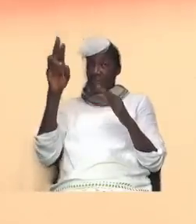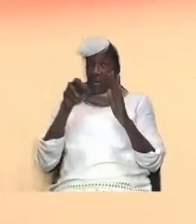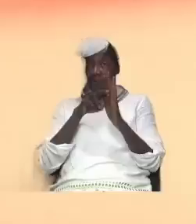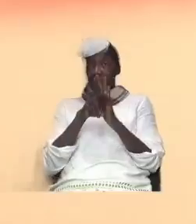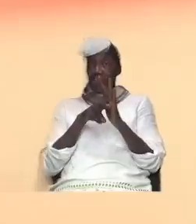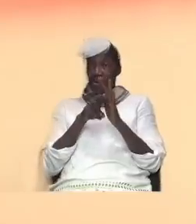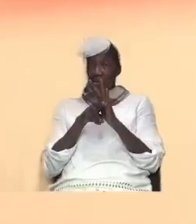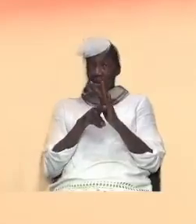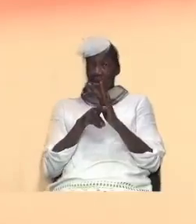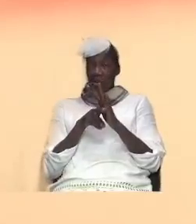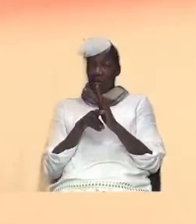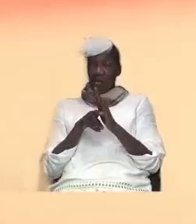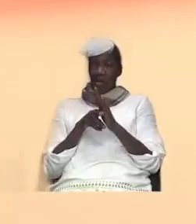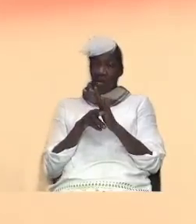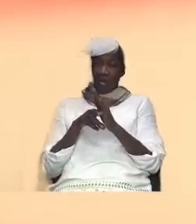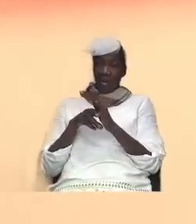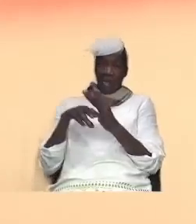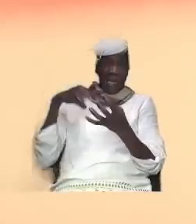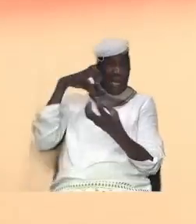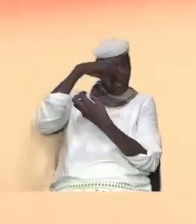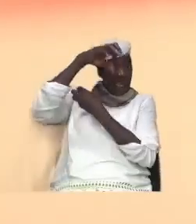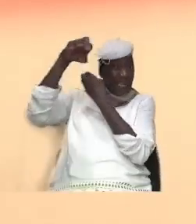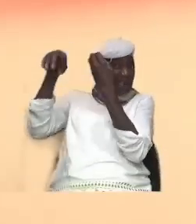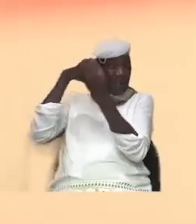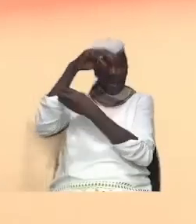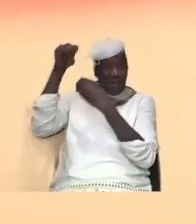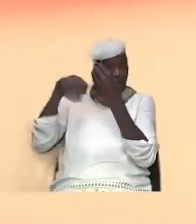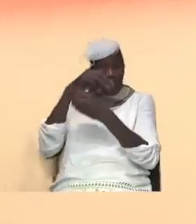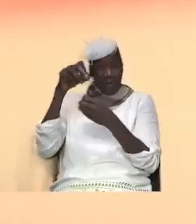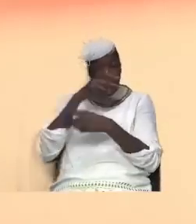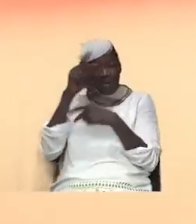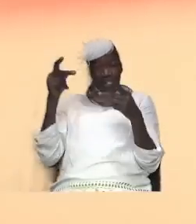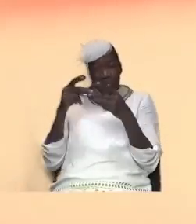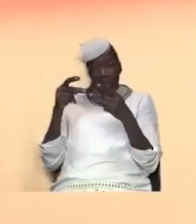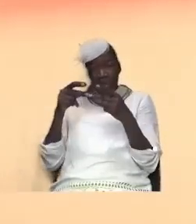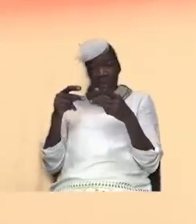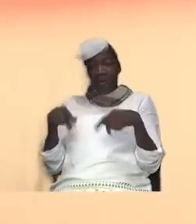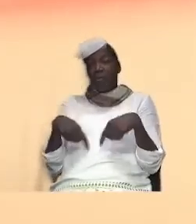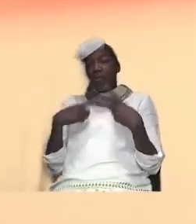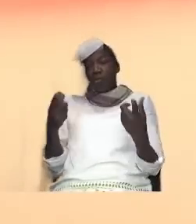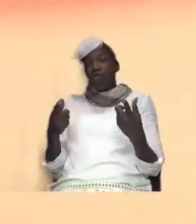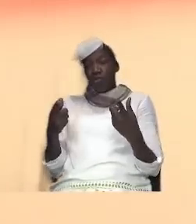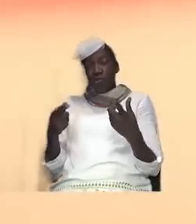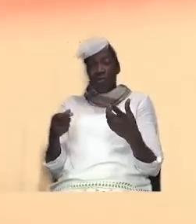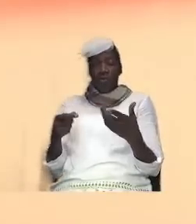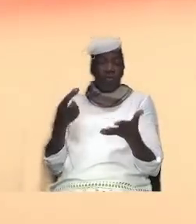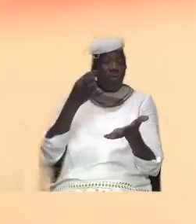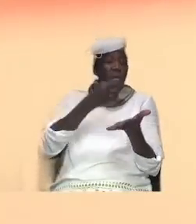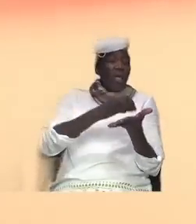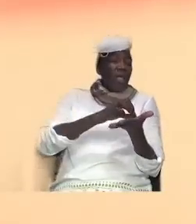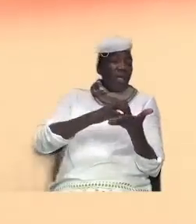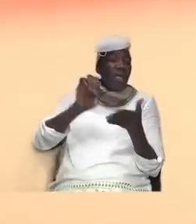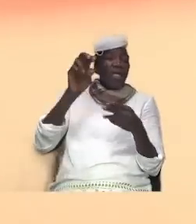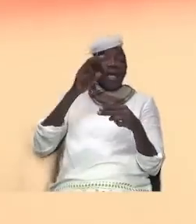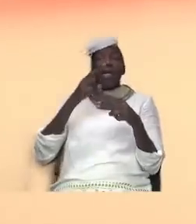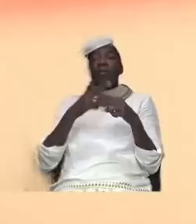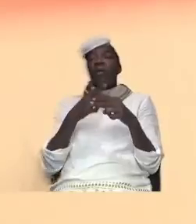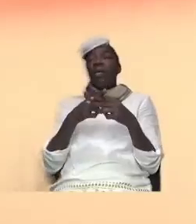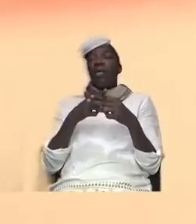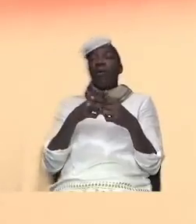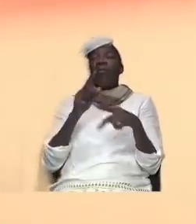It's a frustrating place. So I just turn up, tick my name, and then I find a place and sit for the rest of the